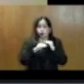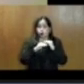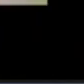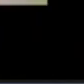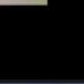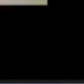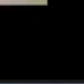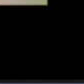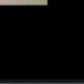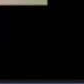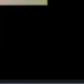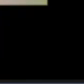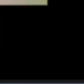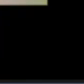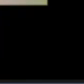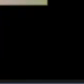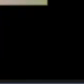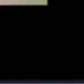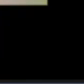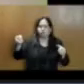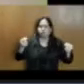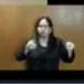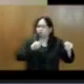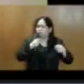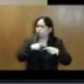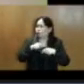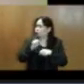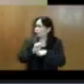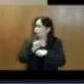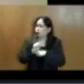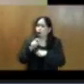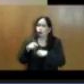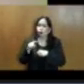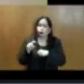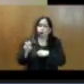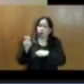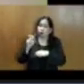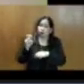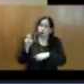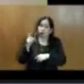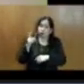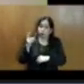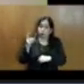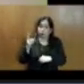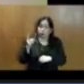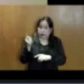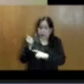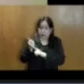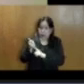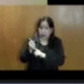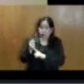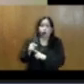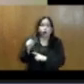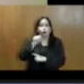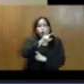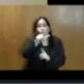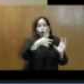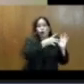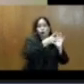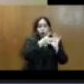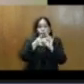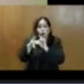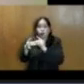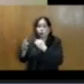tourism, it is not just the job of maybe a tourism officer, it's the job of everyone, whether you're in